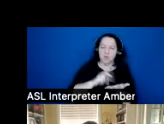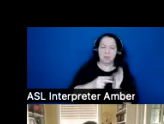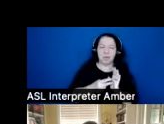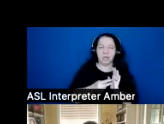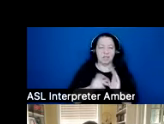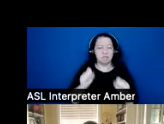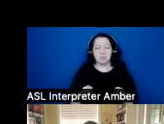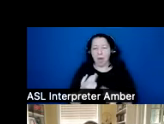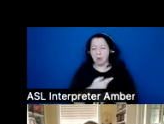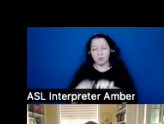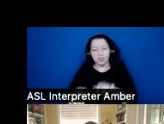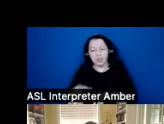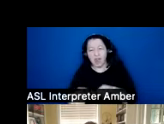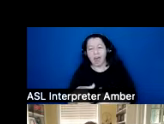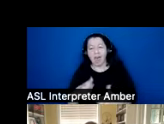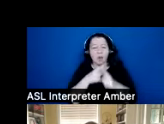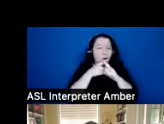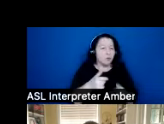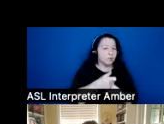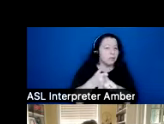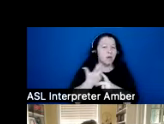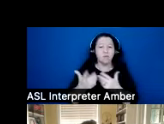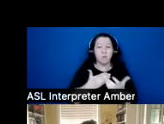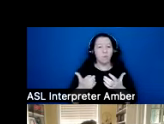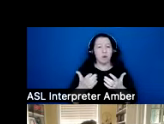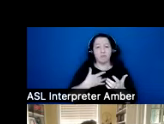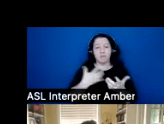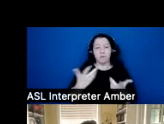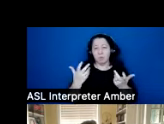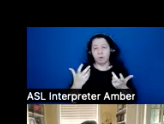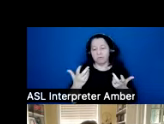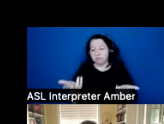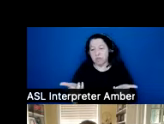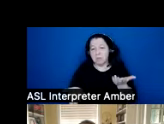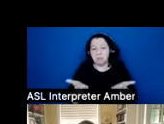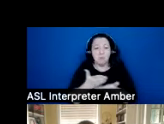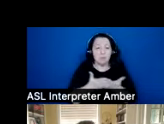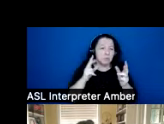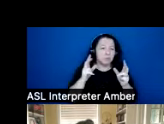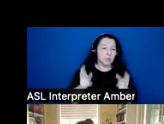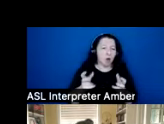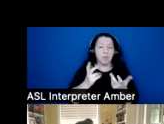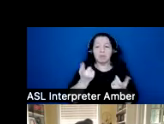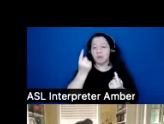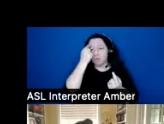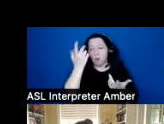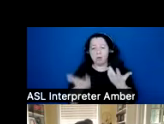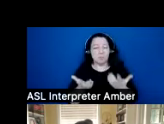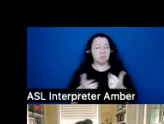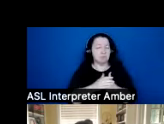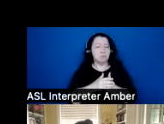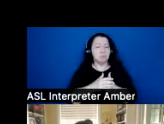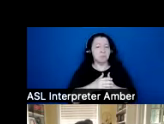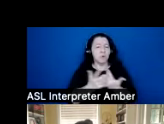a few things in there, whatever sort of comes to mind, but maybe some topics or thoughts that you might have, like what does social